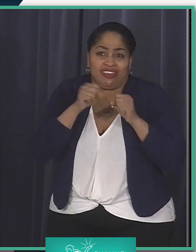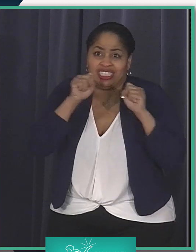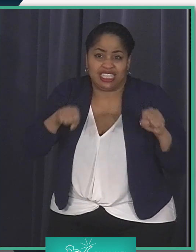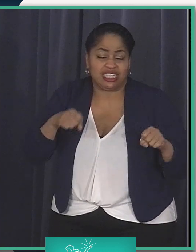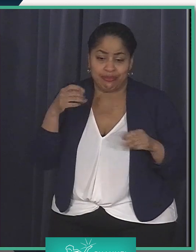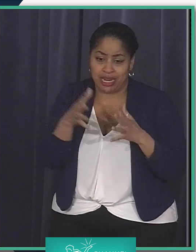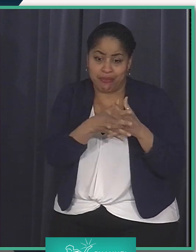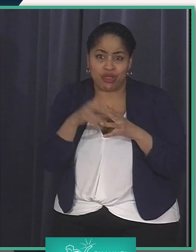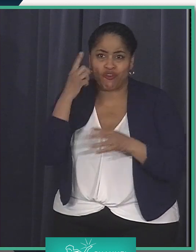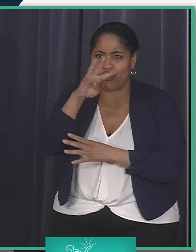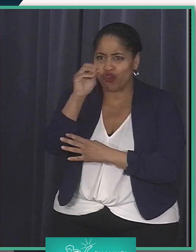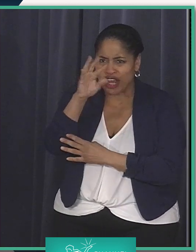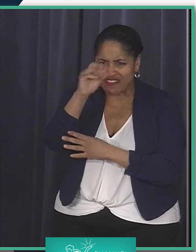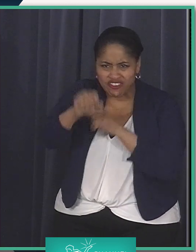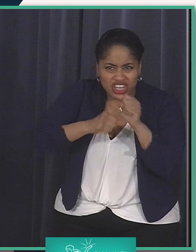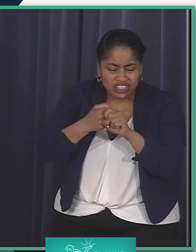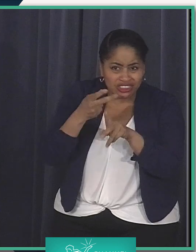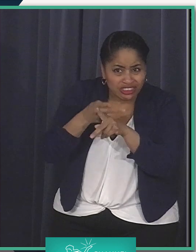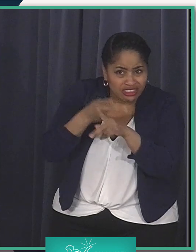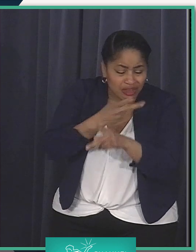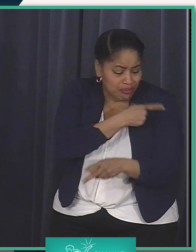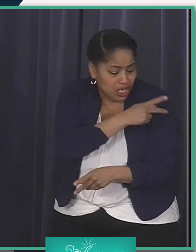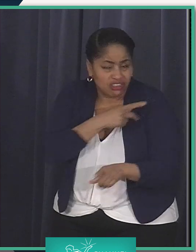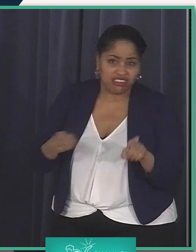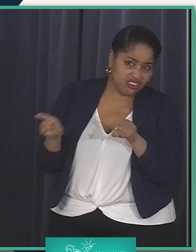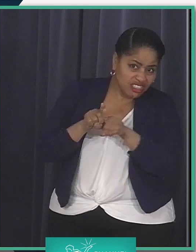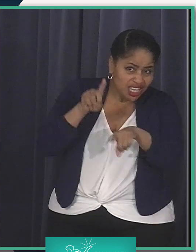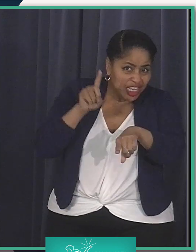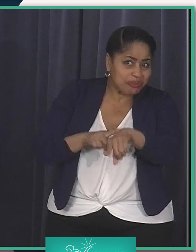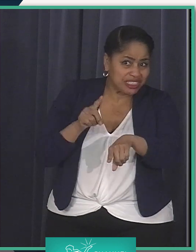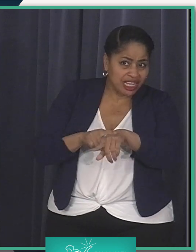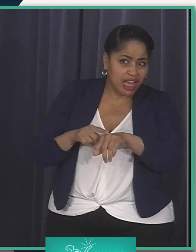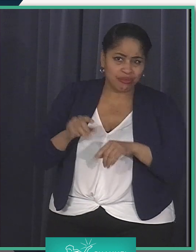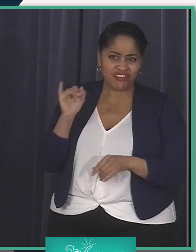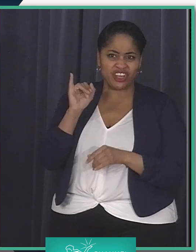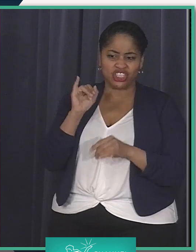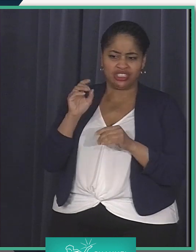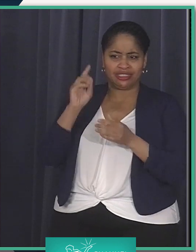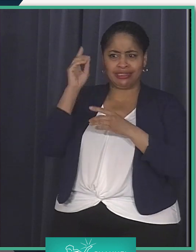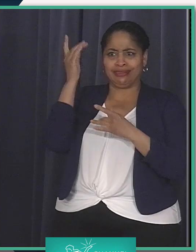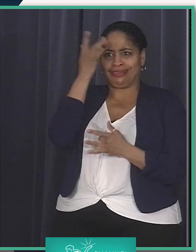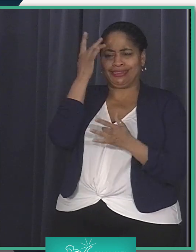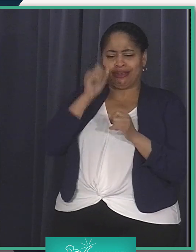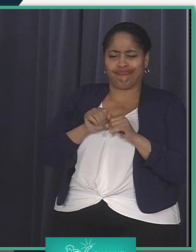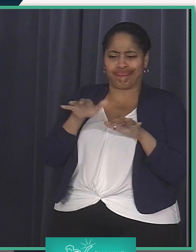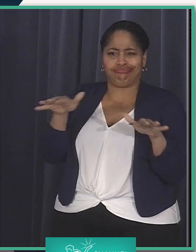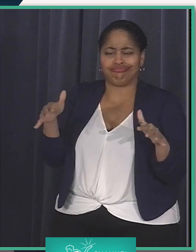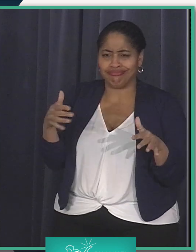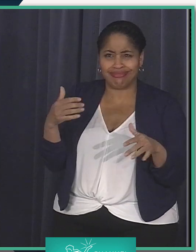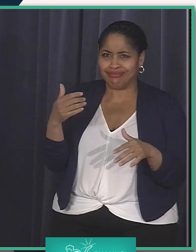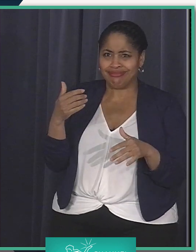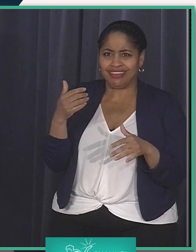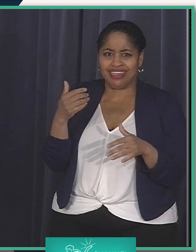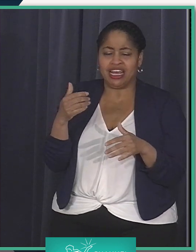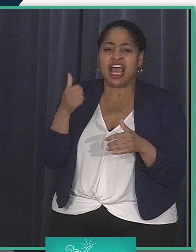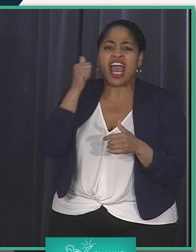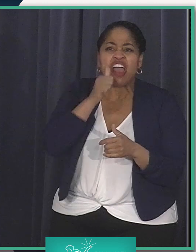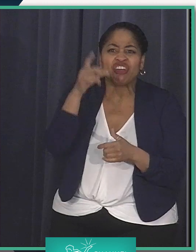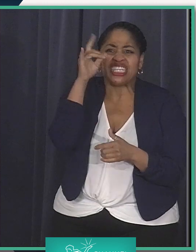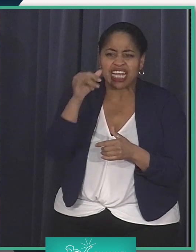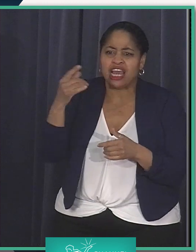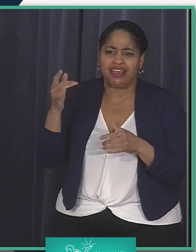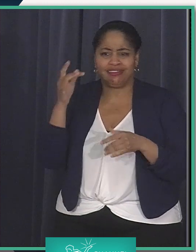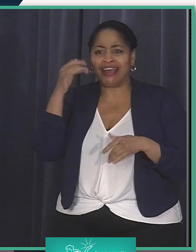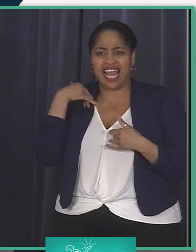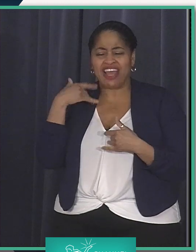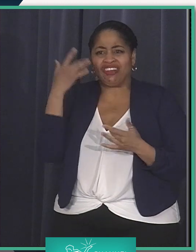years, taking care of patients at the same time there was infectious disease was something they did every day. Our